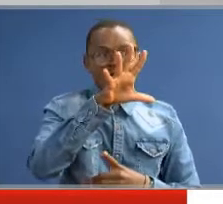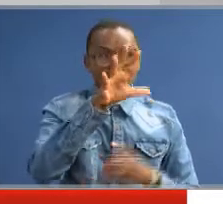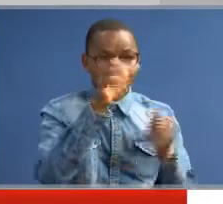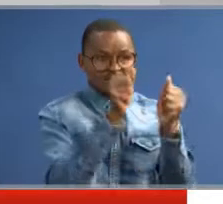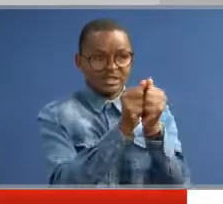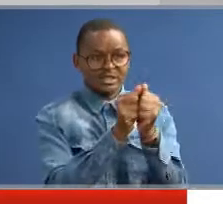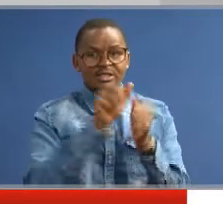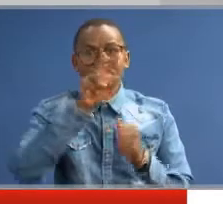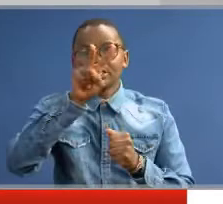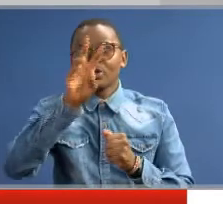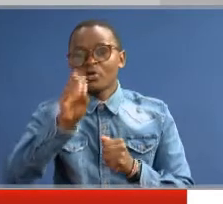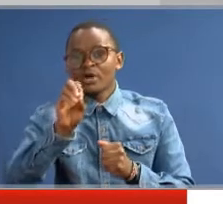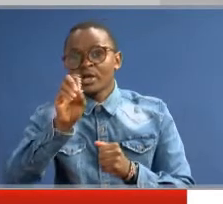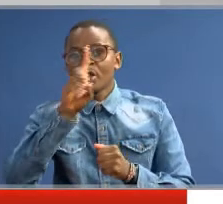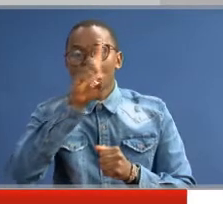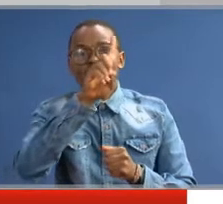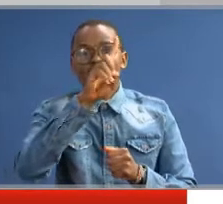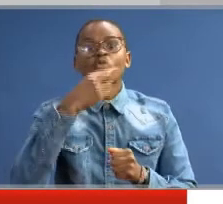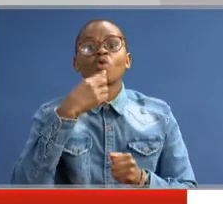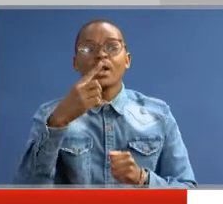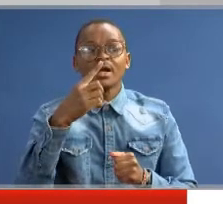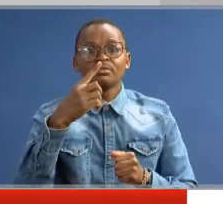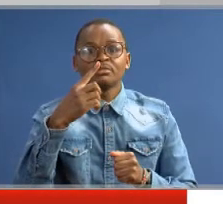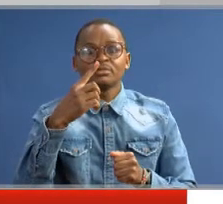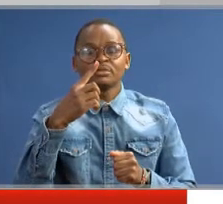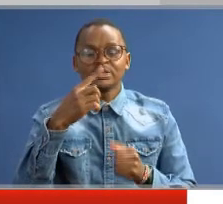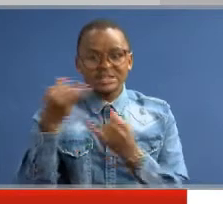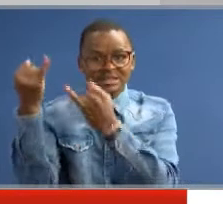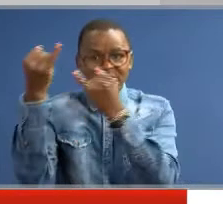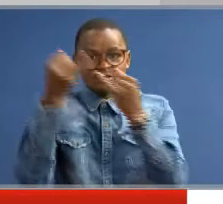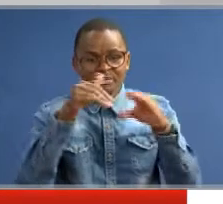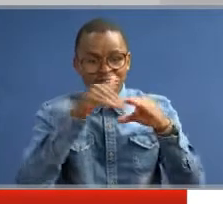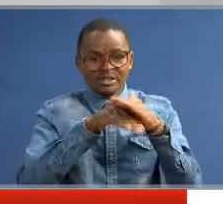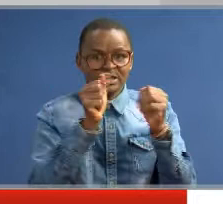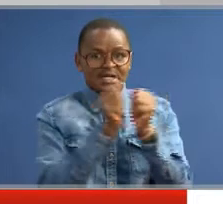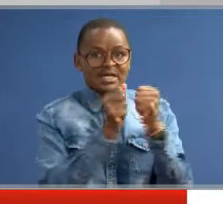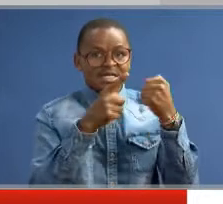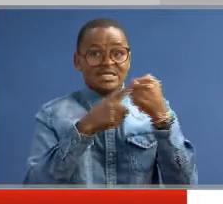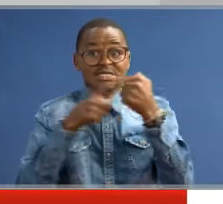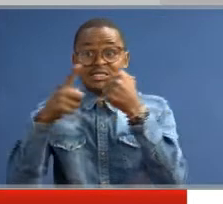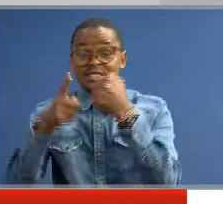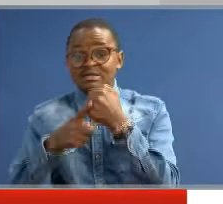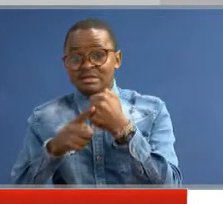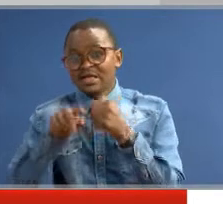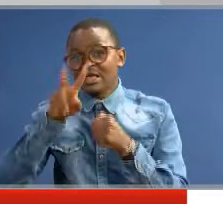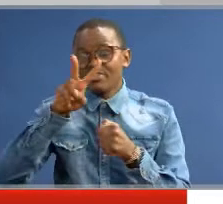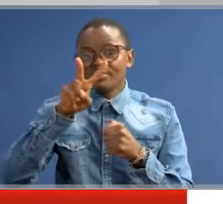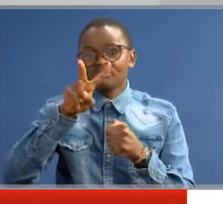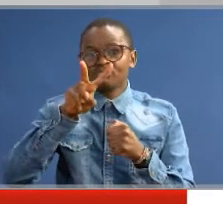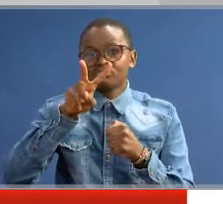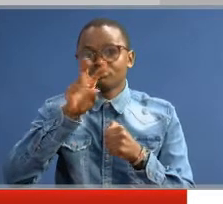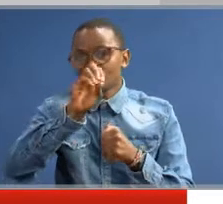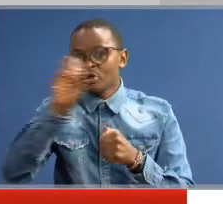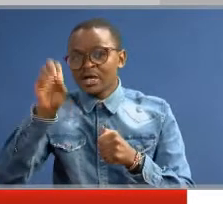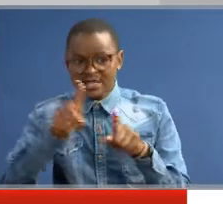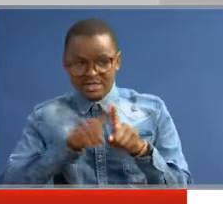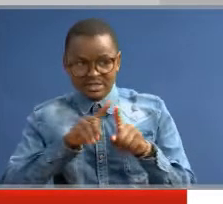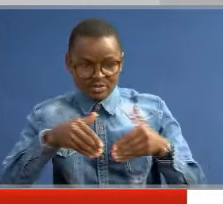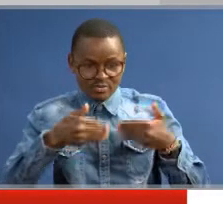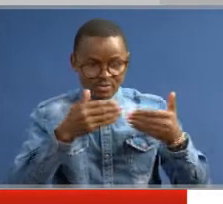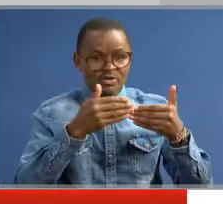10, 20, 50 and 100 shilling notes were introduced in 1966. The 200 shilling note was released